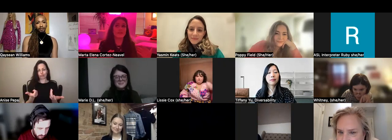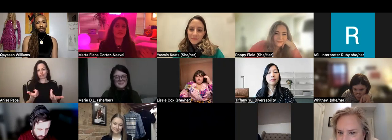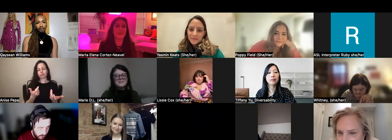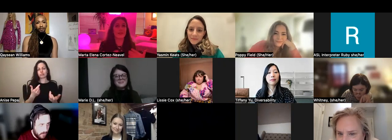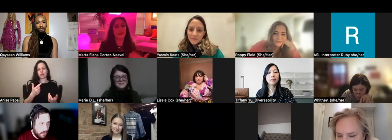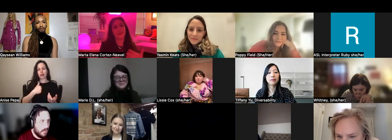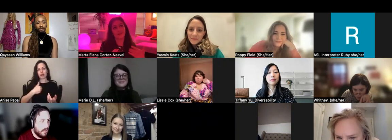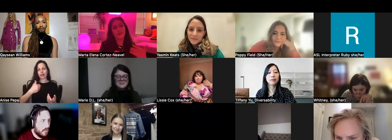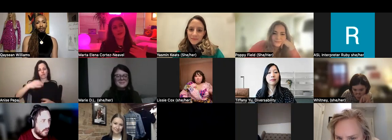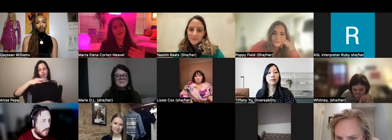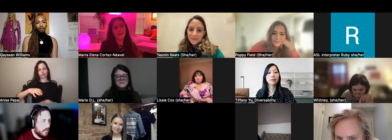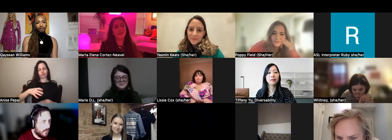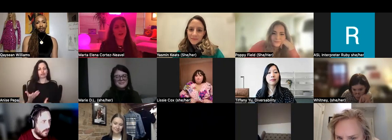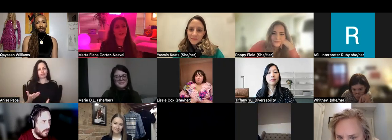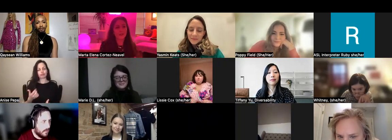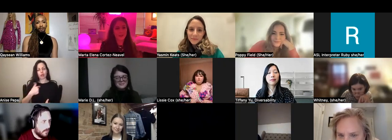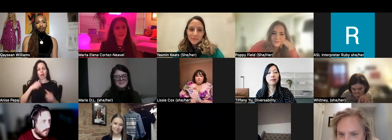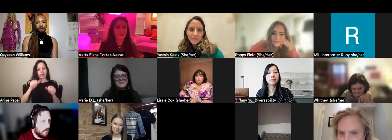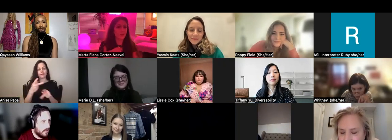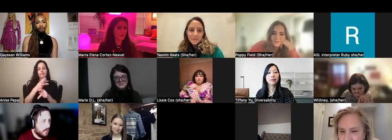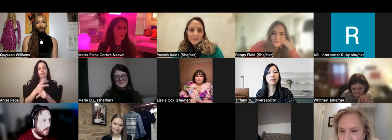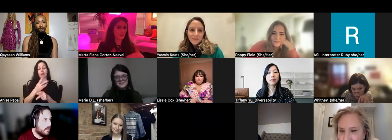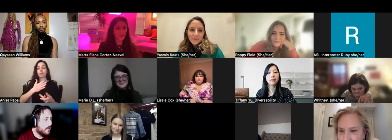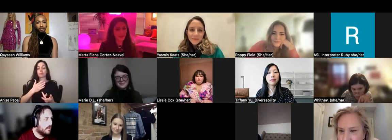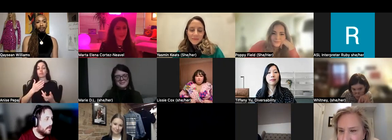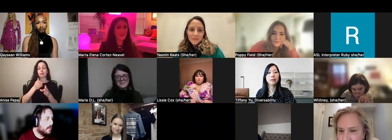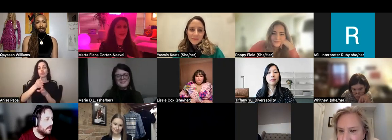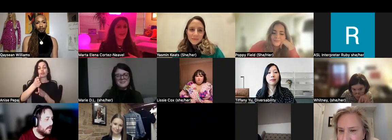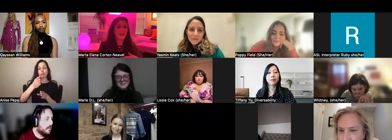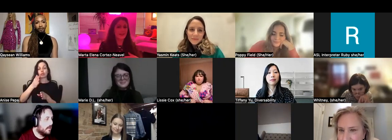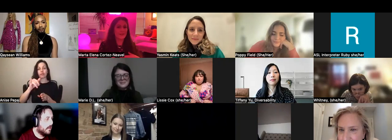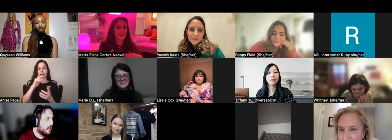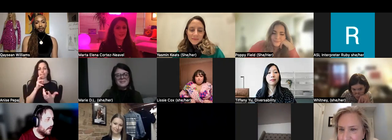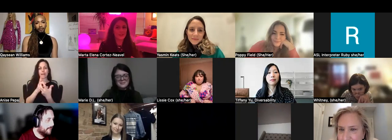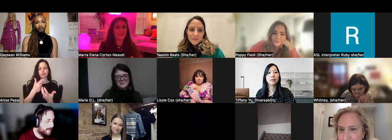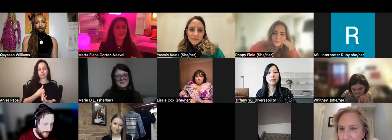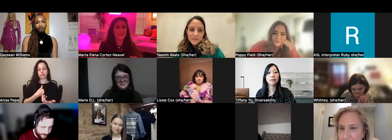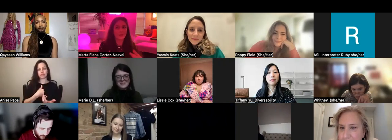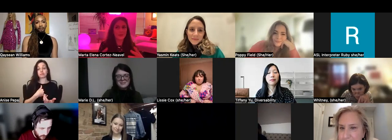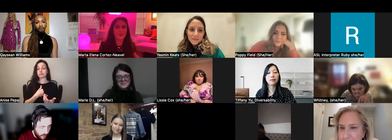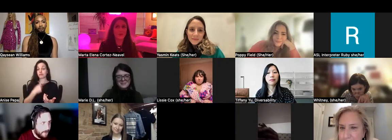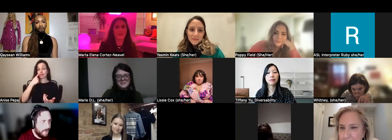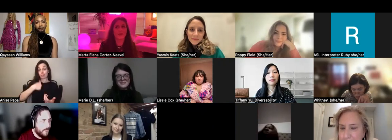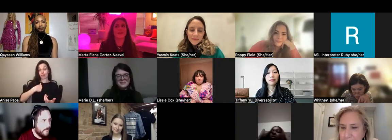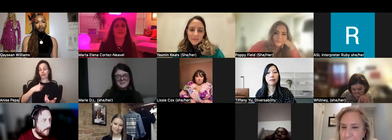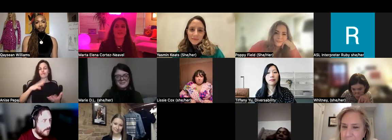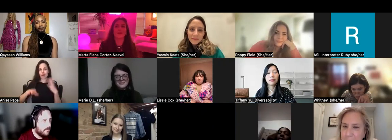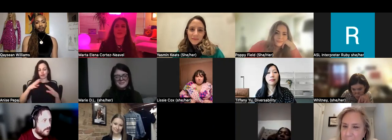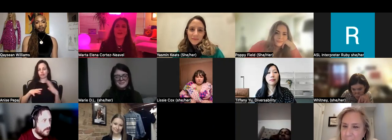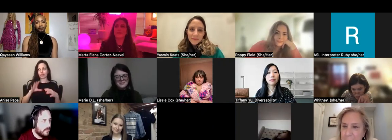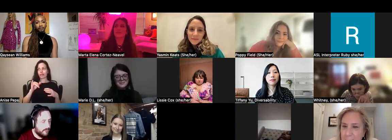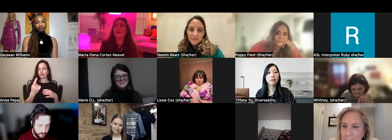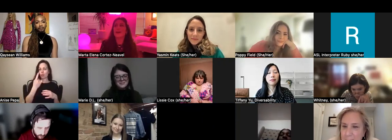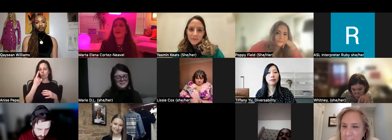in the sense that I can figure out a career that works for me, and fashion just being one of my like